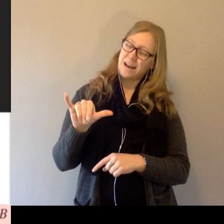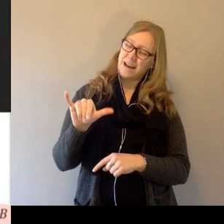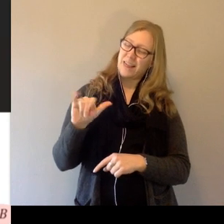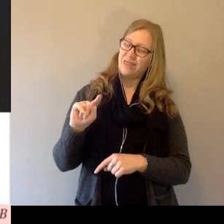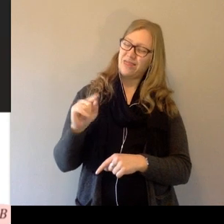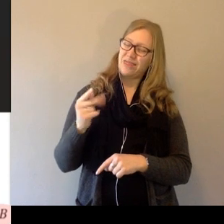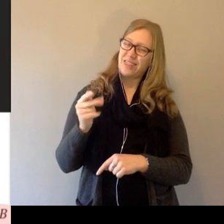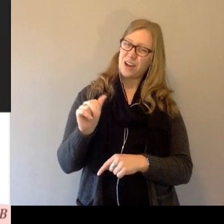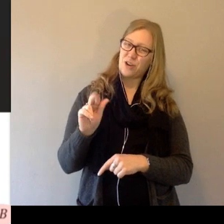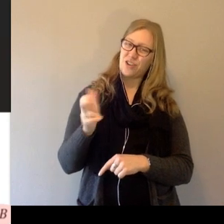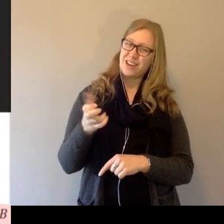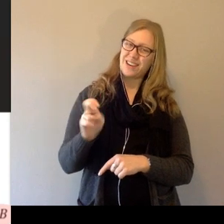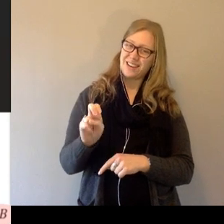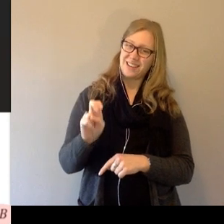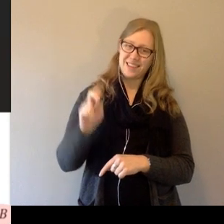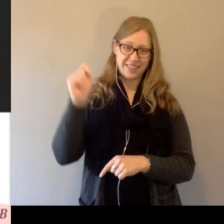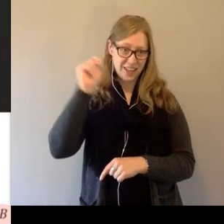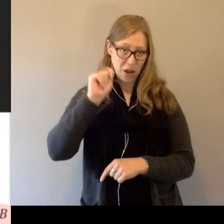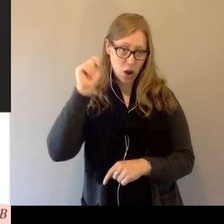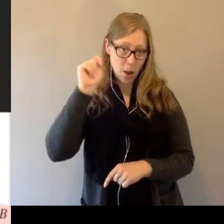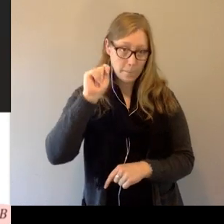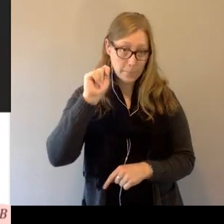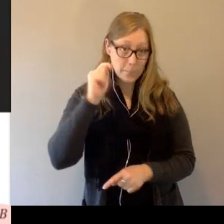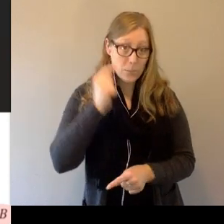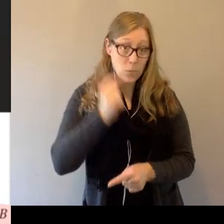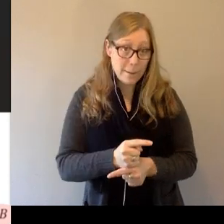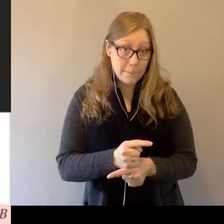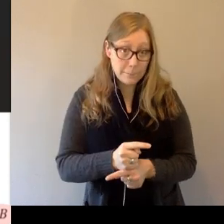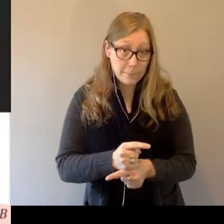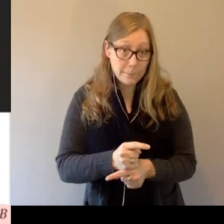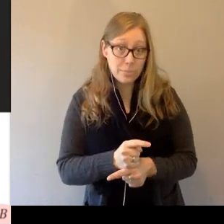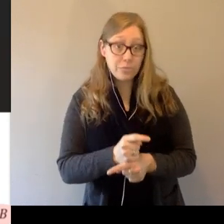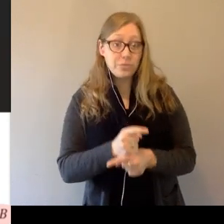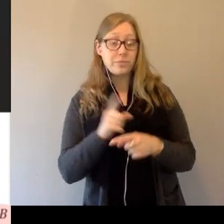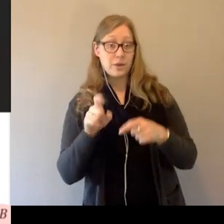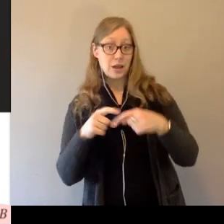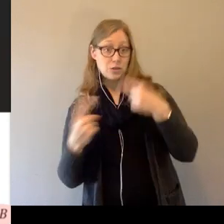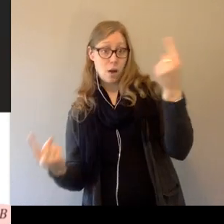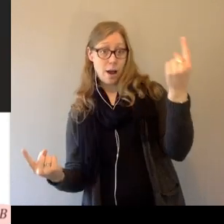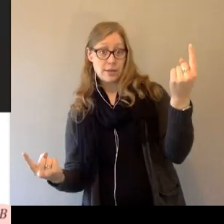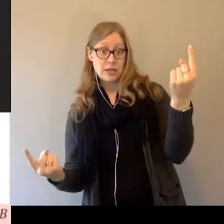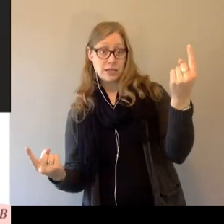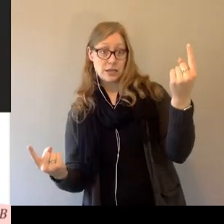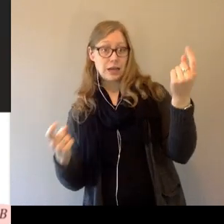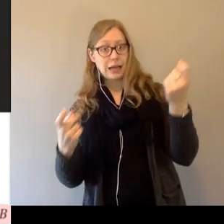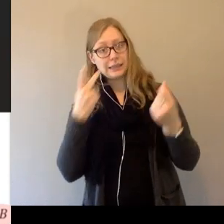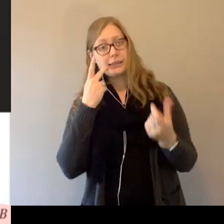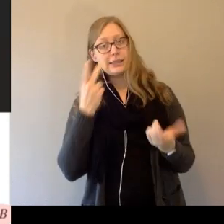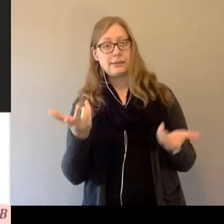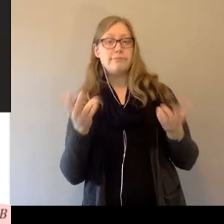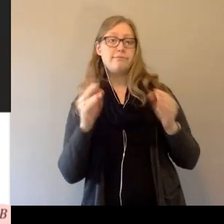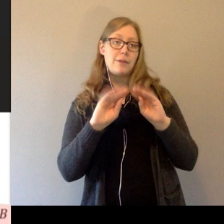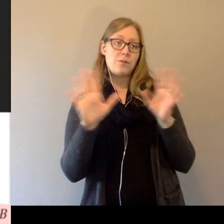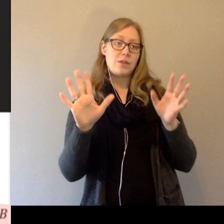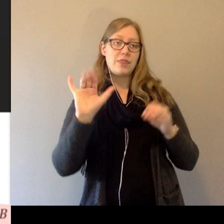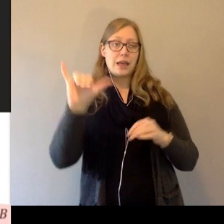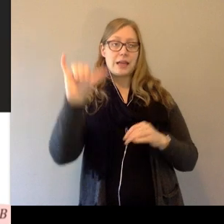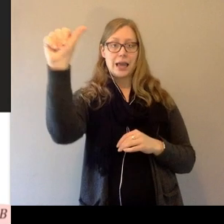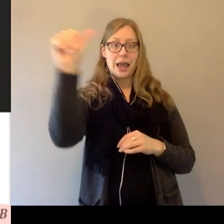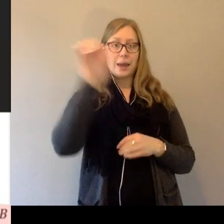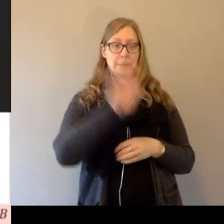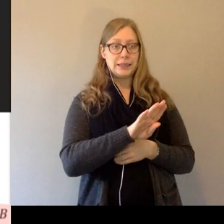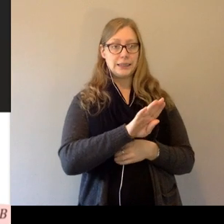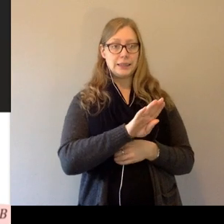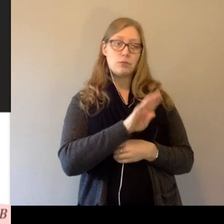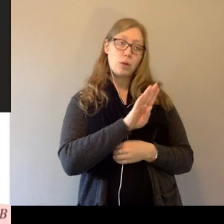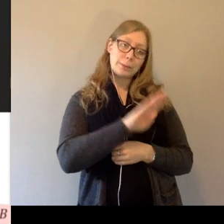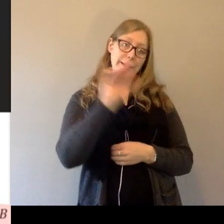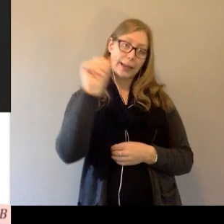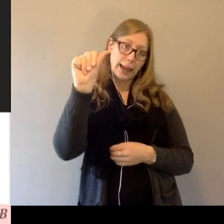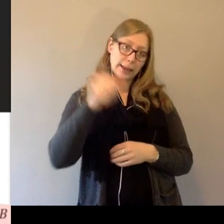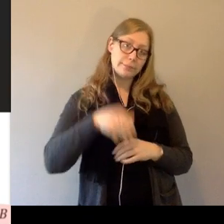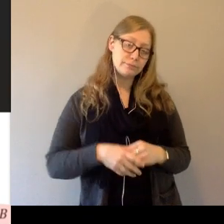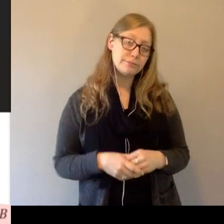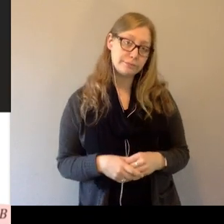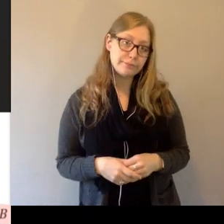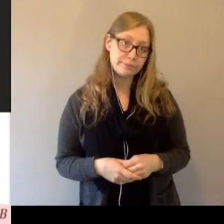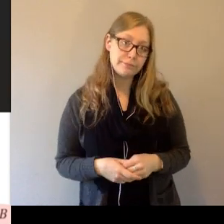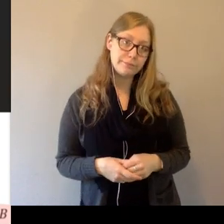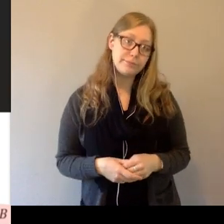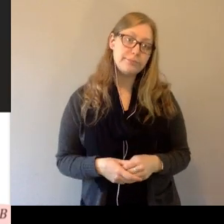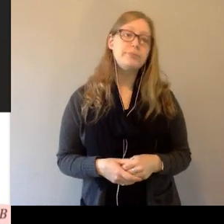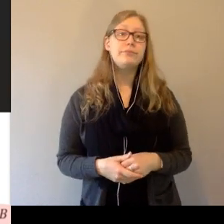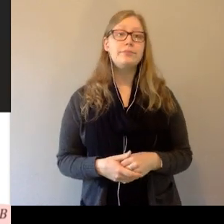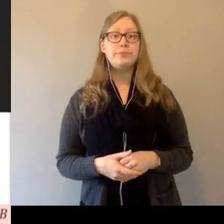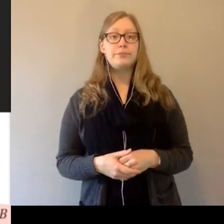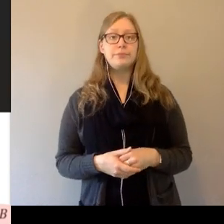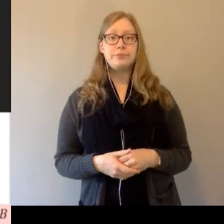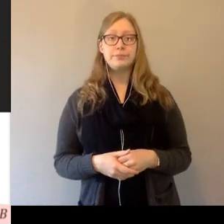And of course, we can see that that side is AB. And so we could see AB, side